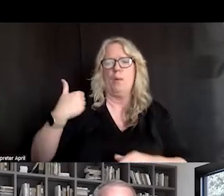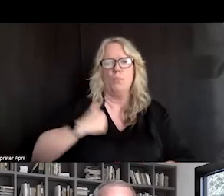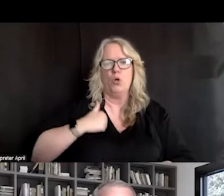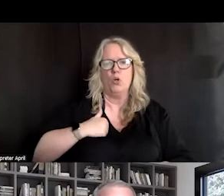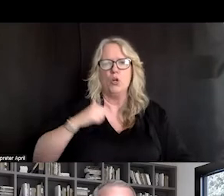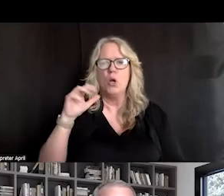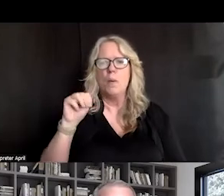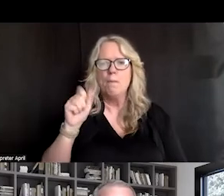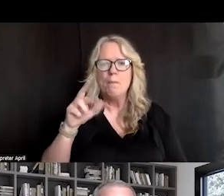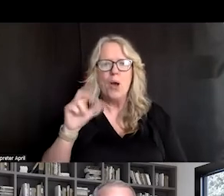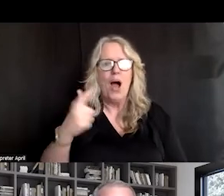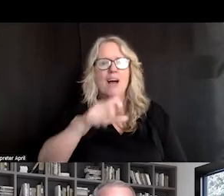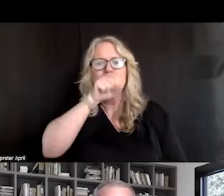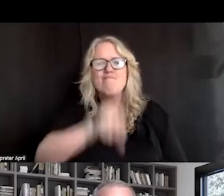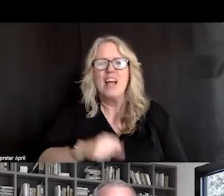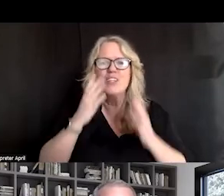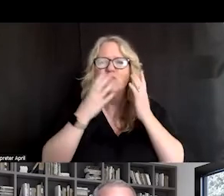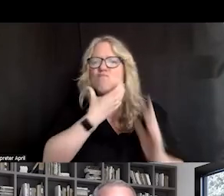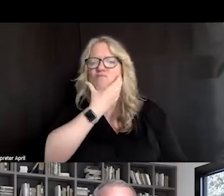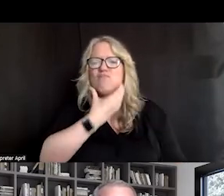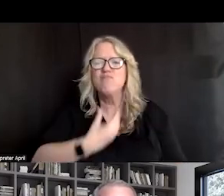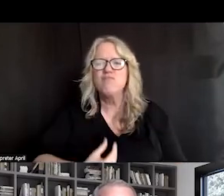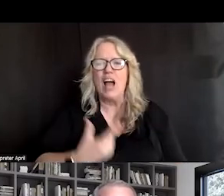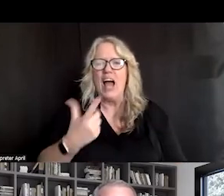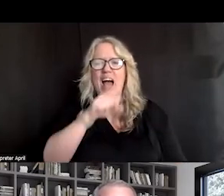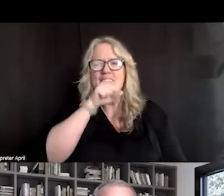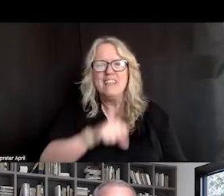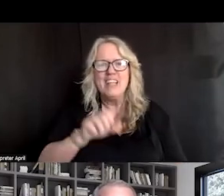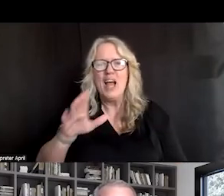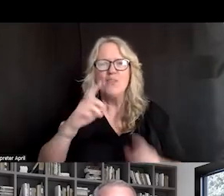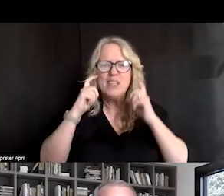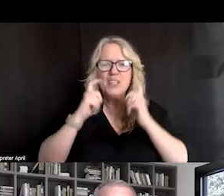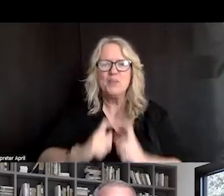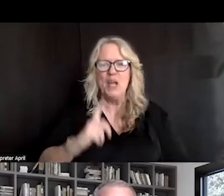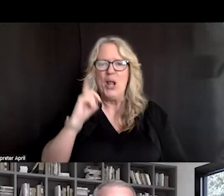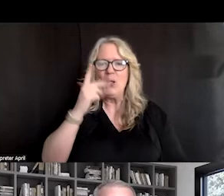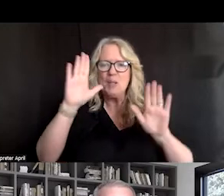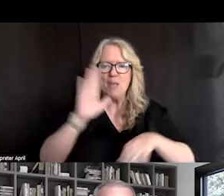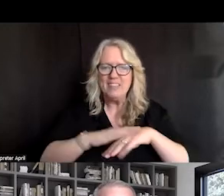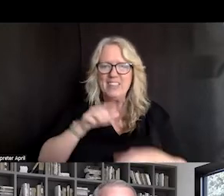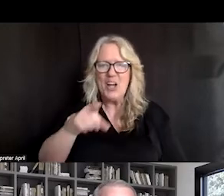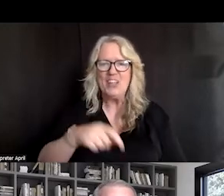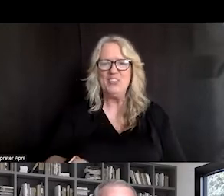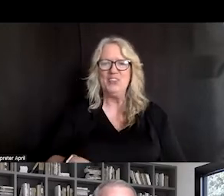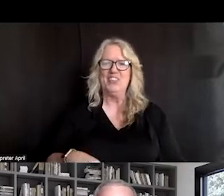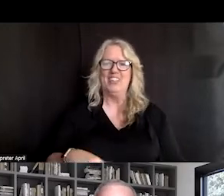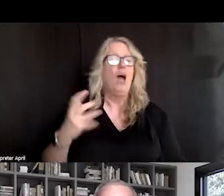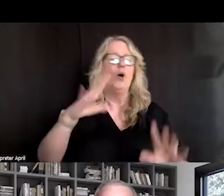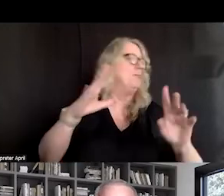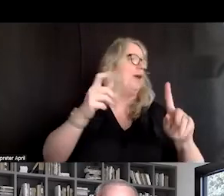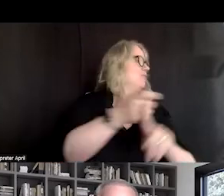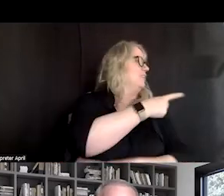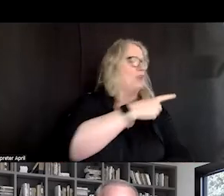I'm loving the beard, Dr. Joyner. Oh my God, the COVID beard looks amazing on you. Wow, okay, I was distracted. All